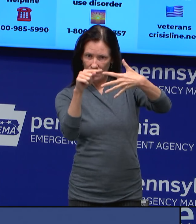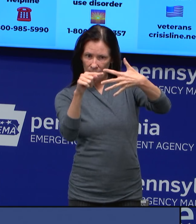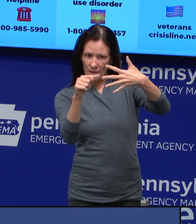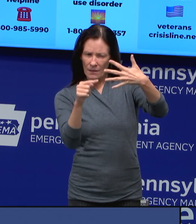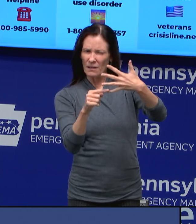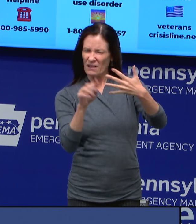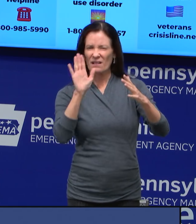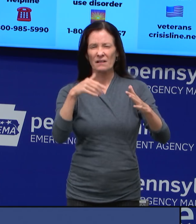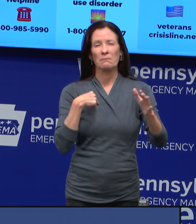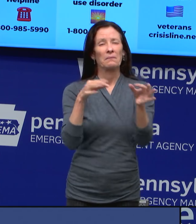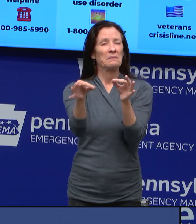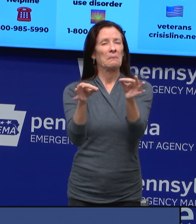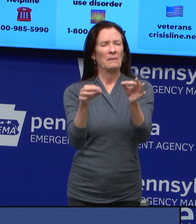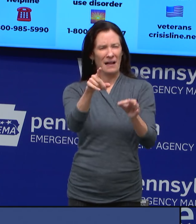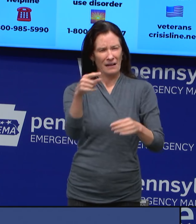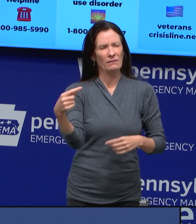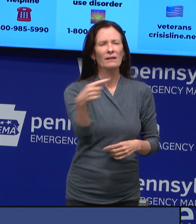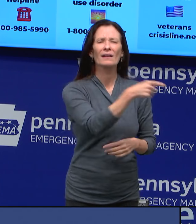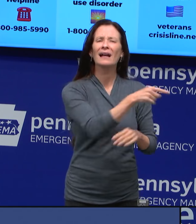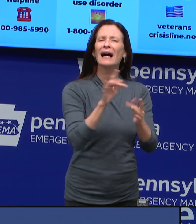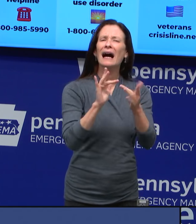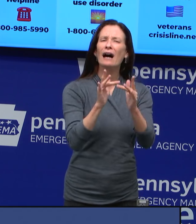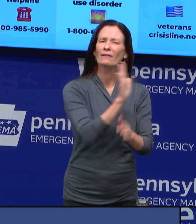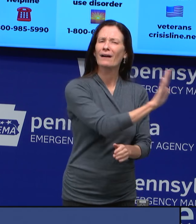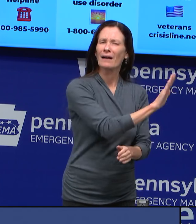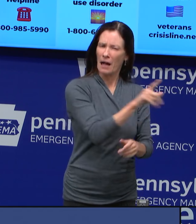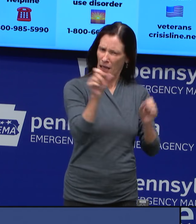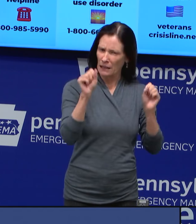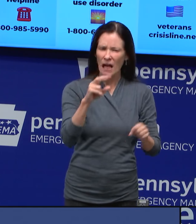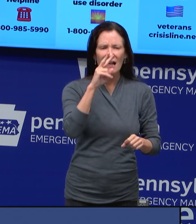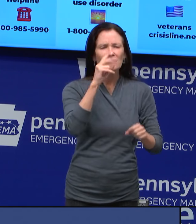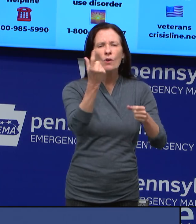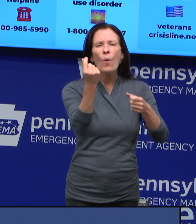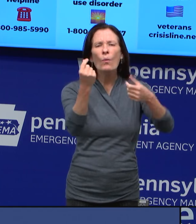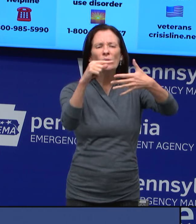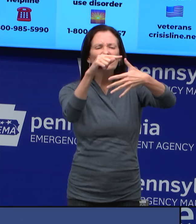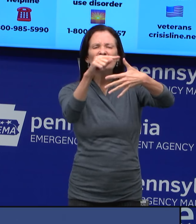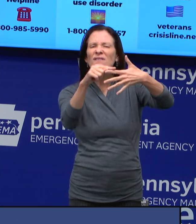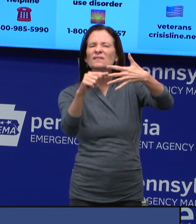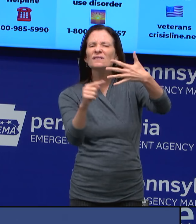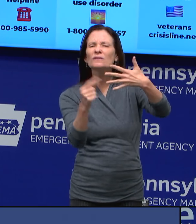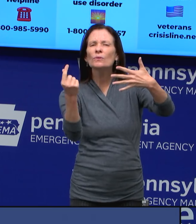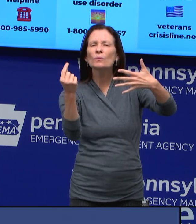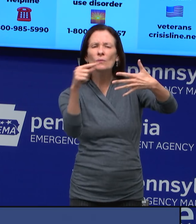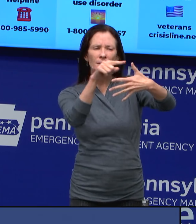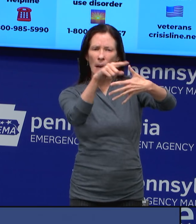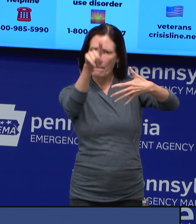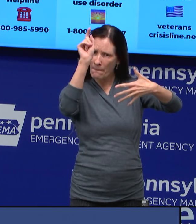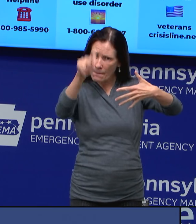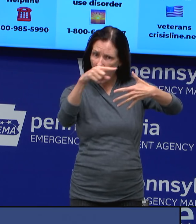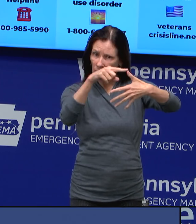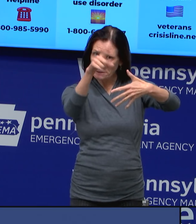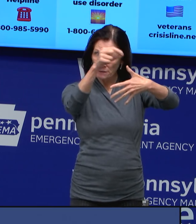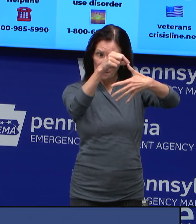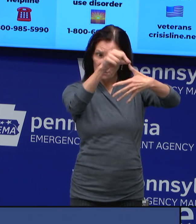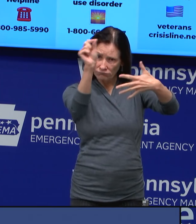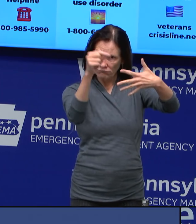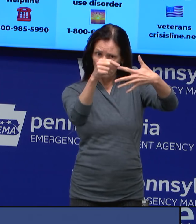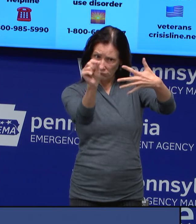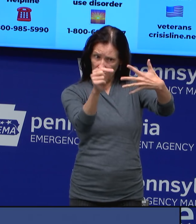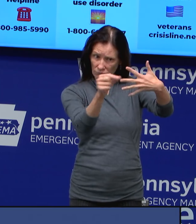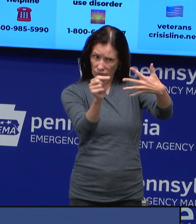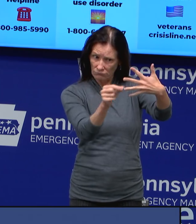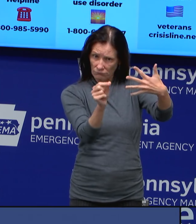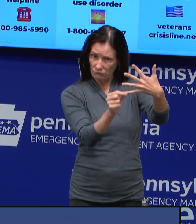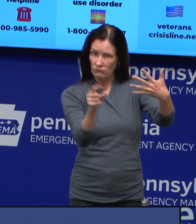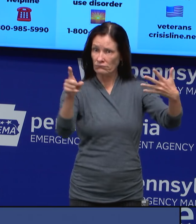those counties, and we'll be looking at the regions. Those are our healthcare regions for the Pennsylvania Department of Health. But as the governor said today in his